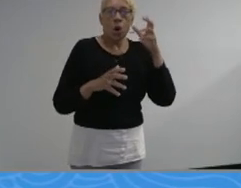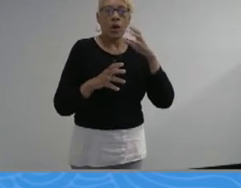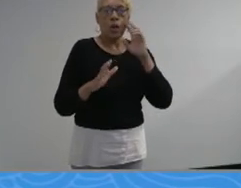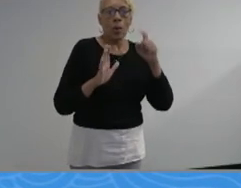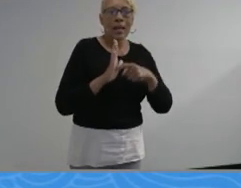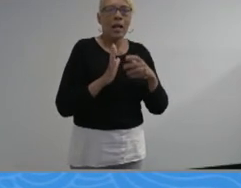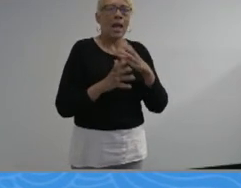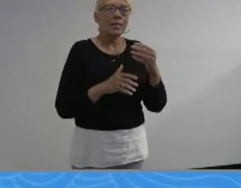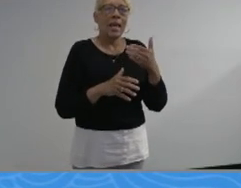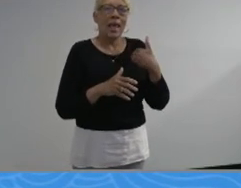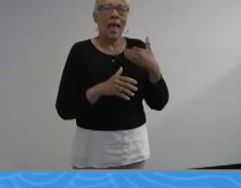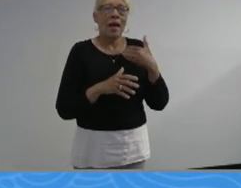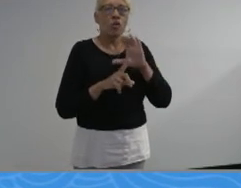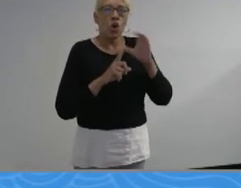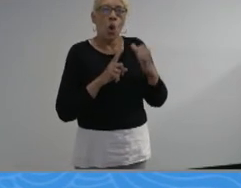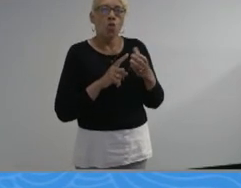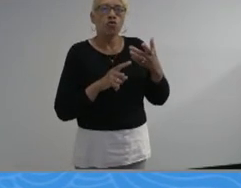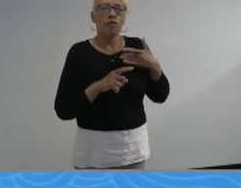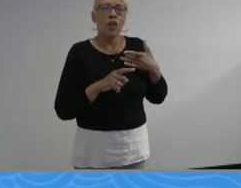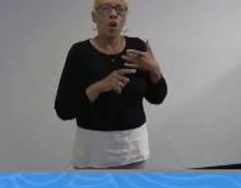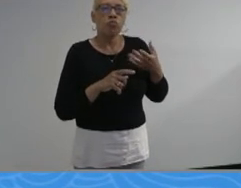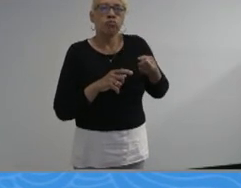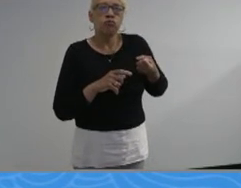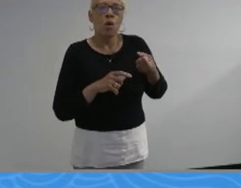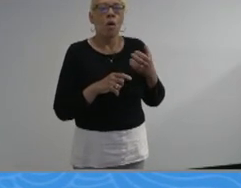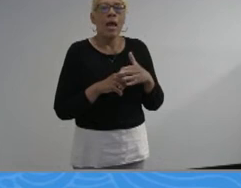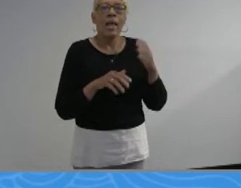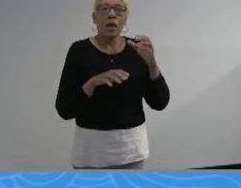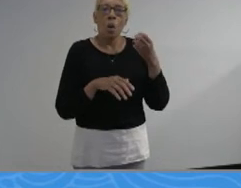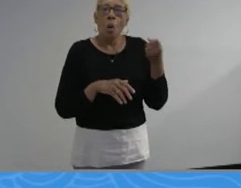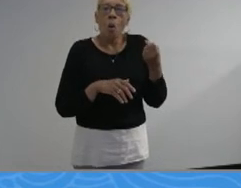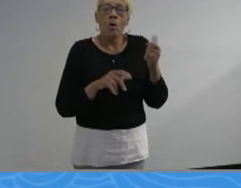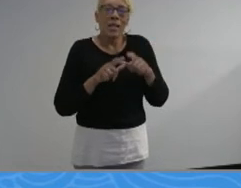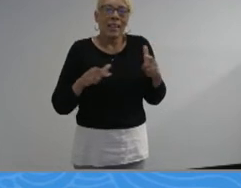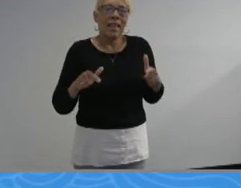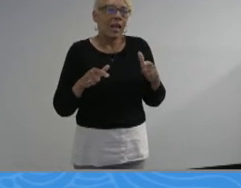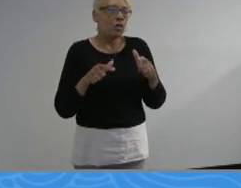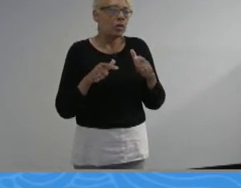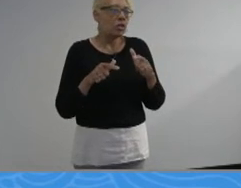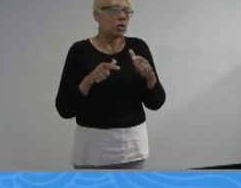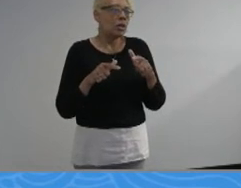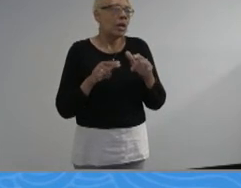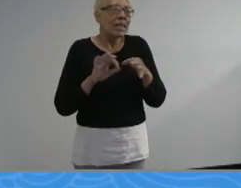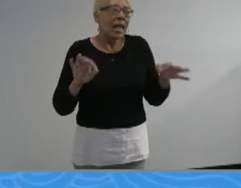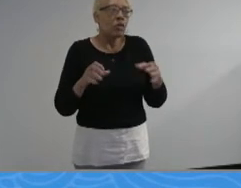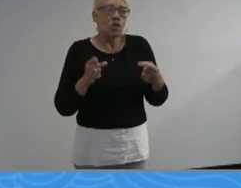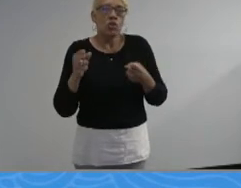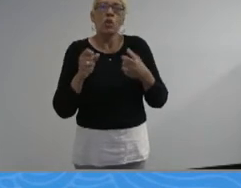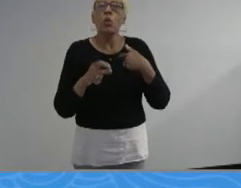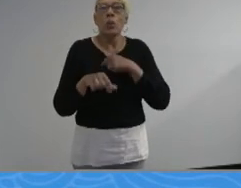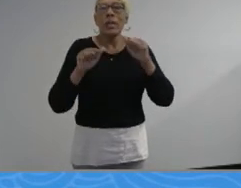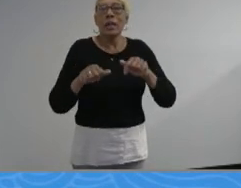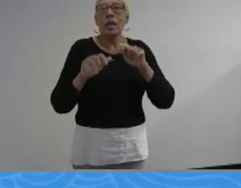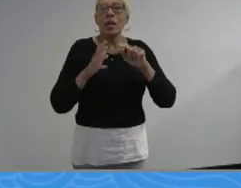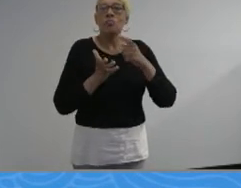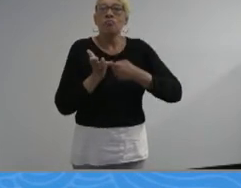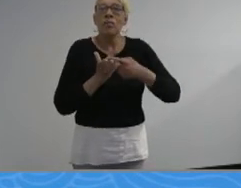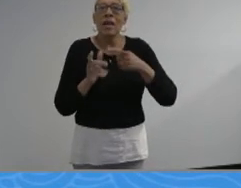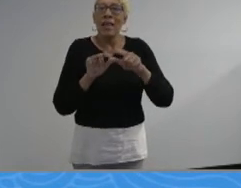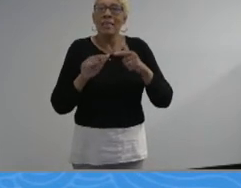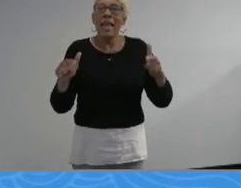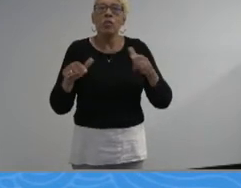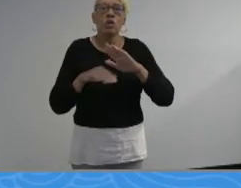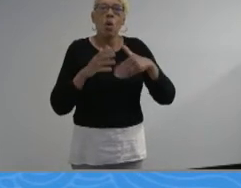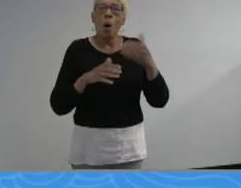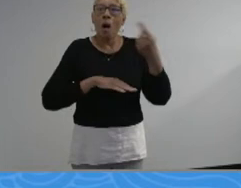is to hold on to our cultural integrity, to hold on to our language strengths. I mean, we can talk all day about language because what pains me is the way in which